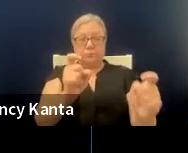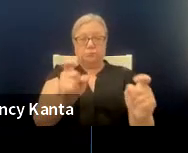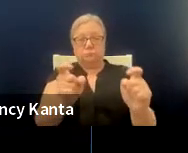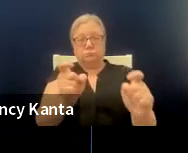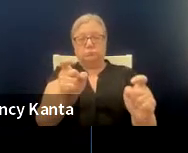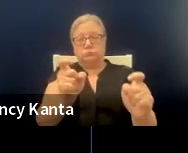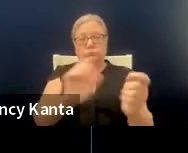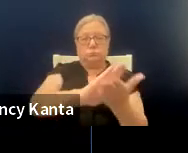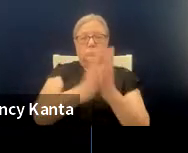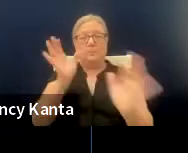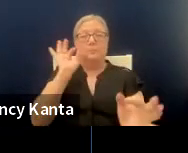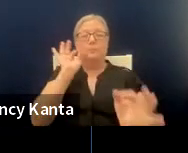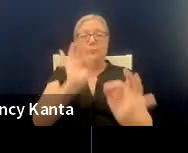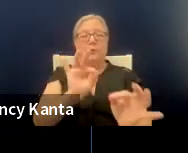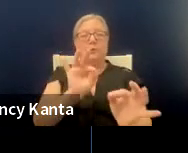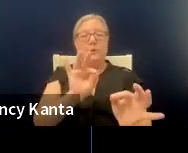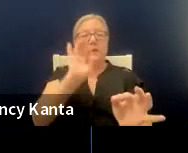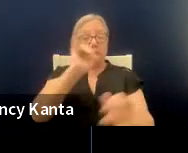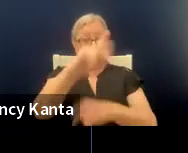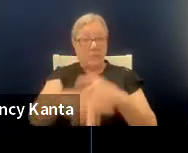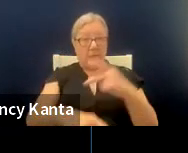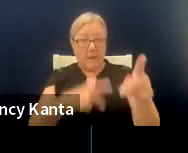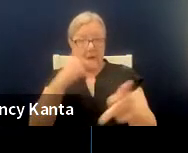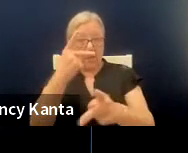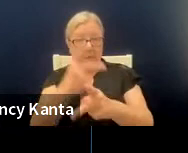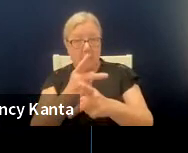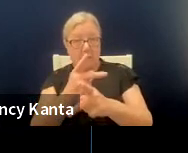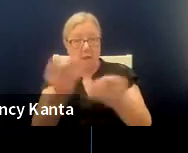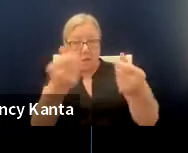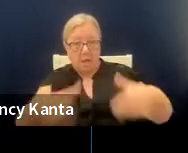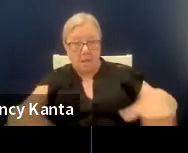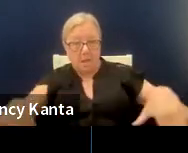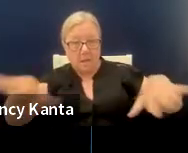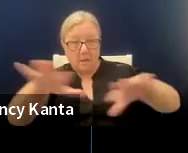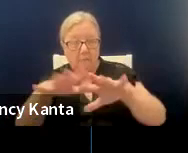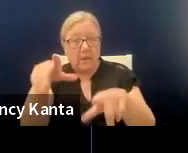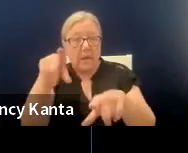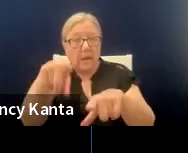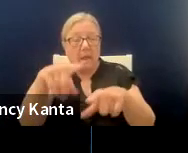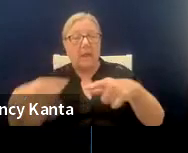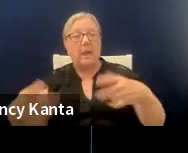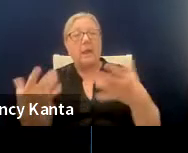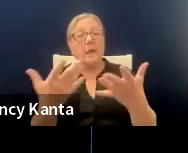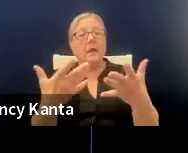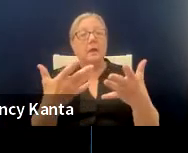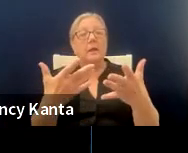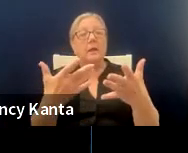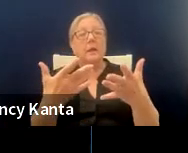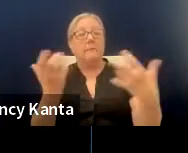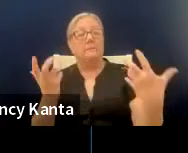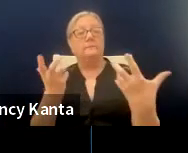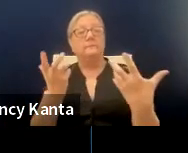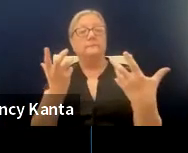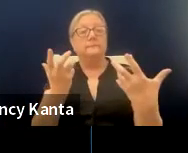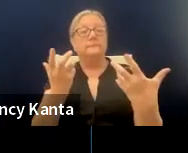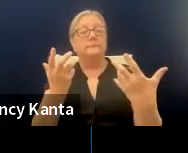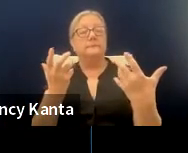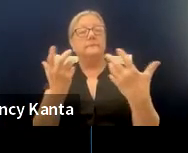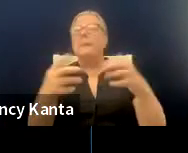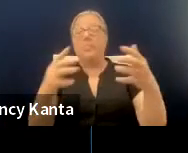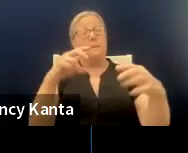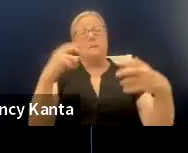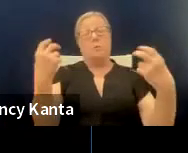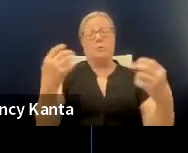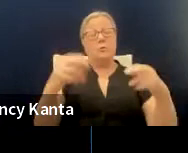sure that that typology results in a structure that is a positive asset for its communities, gets people to where they